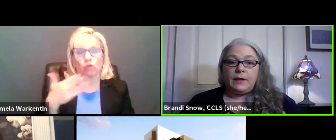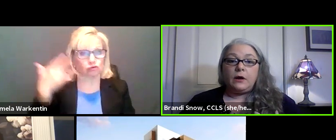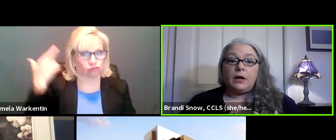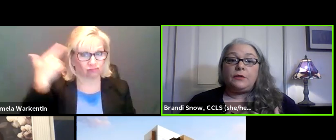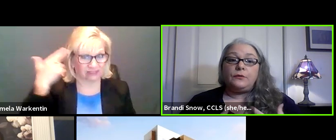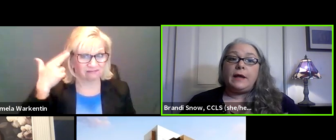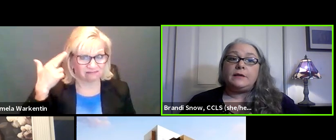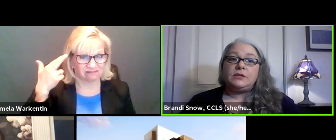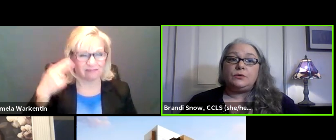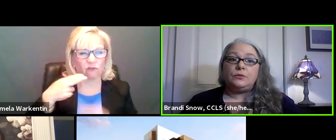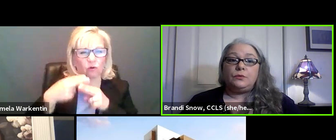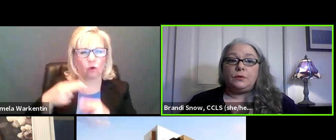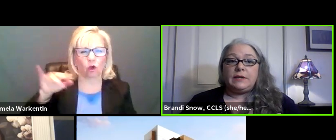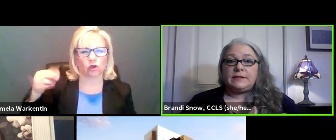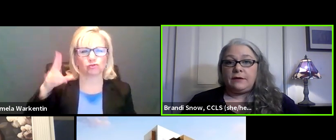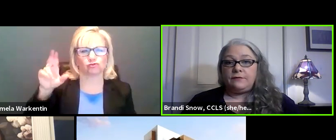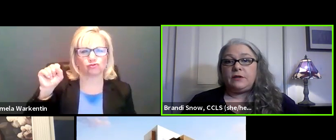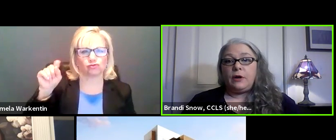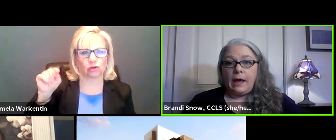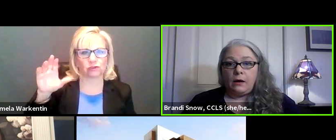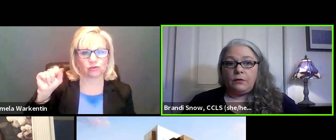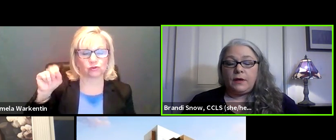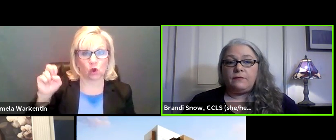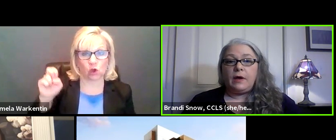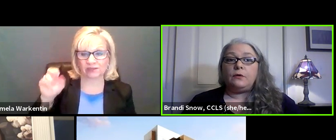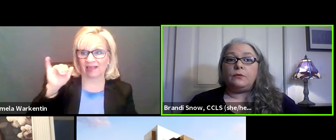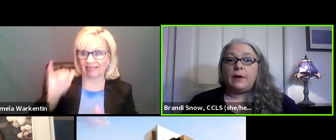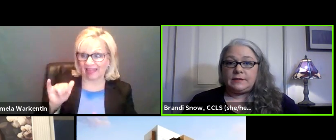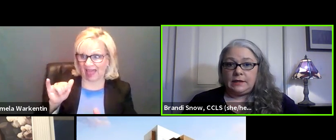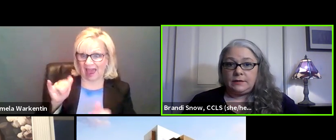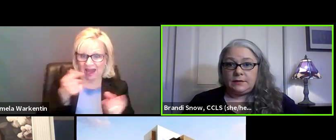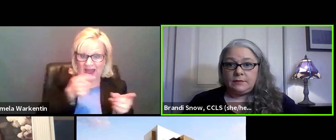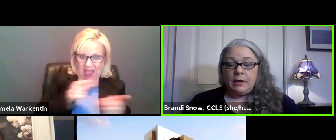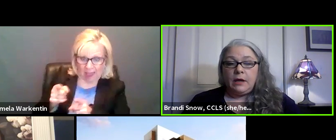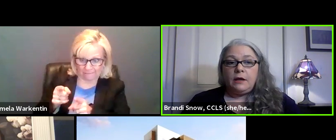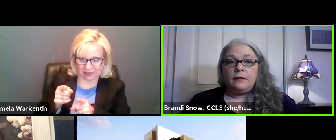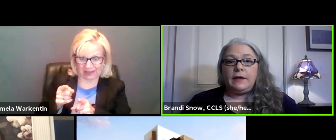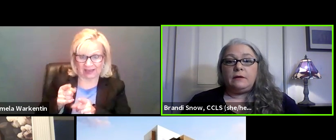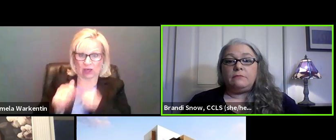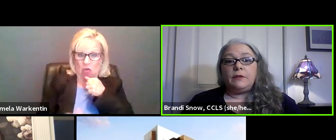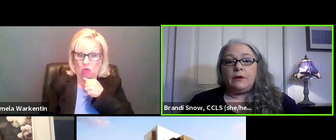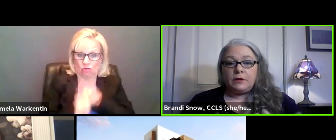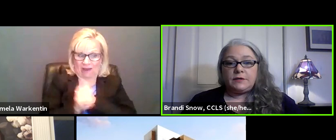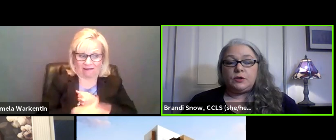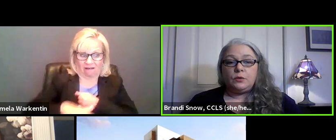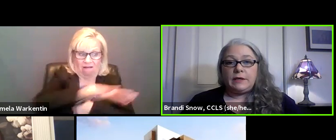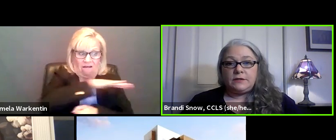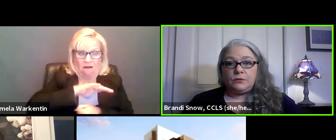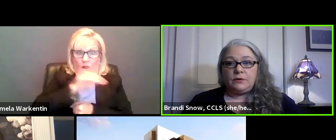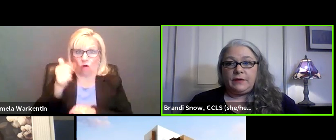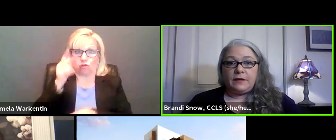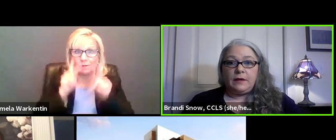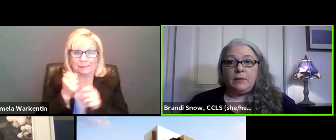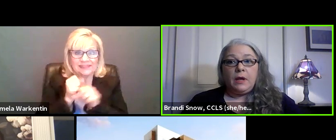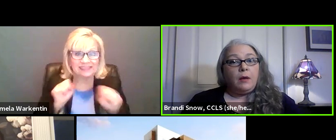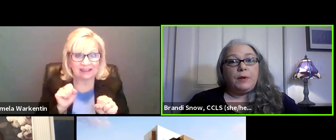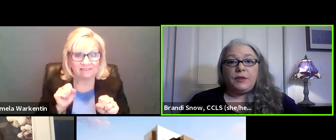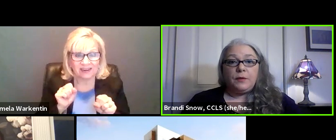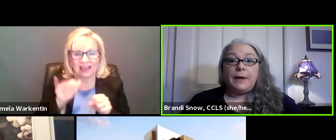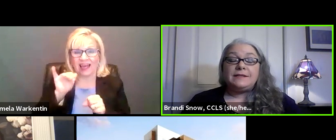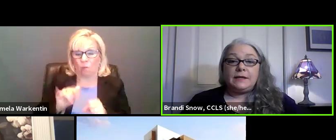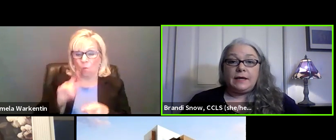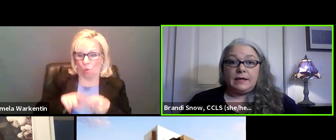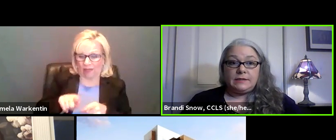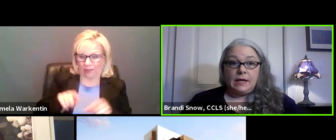Okay, if they're a threat to the safety or health of other residents, then there are still ways to evict them.